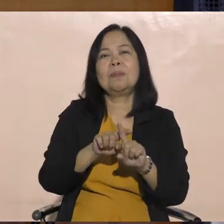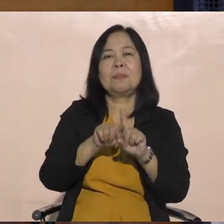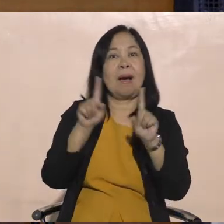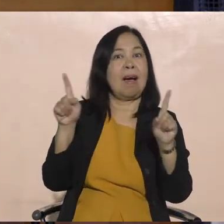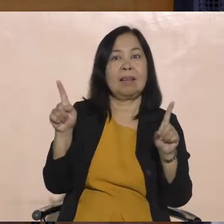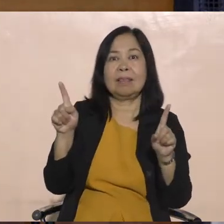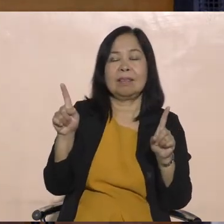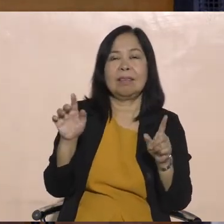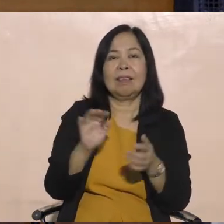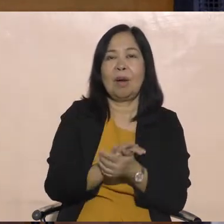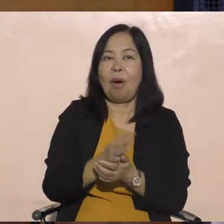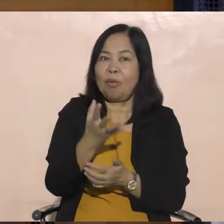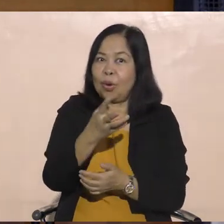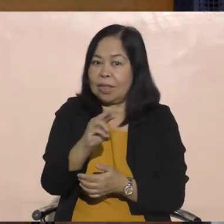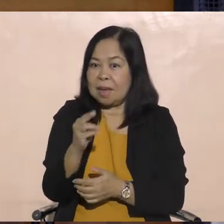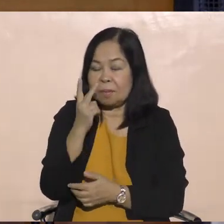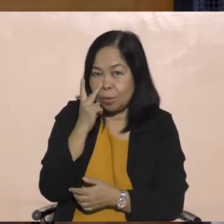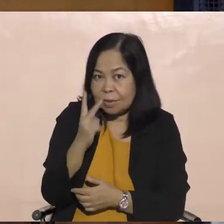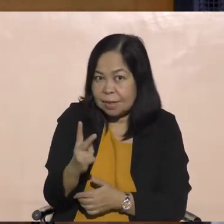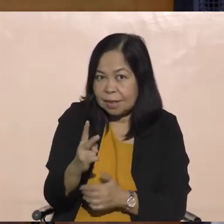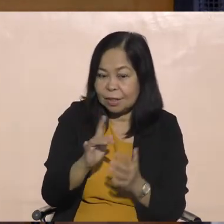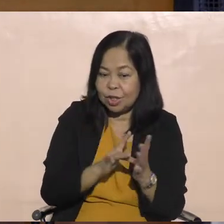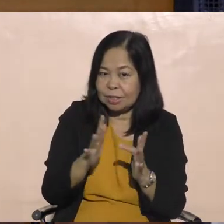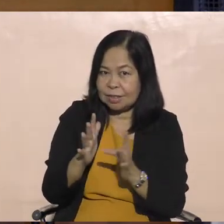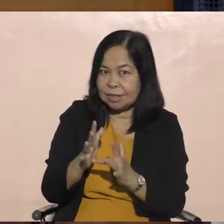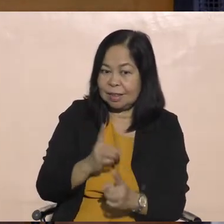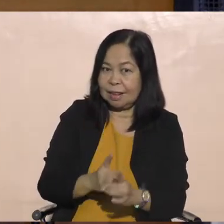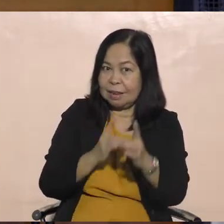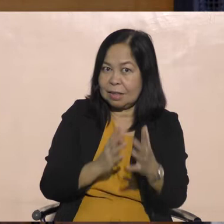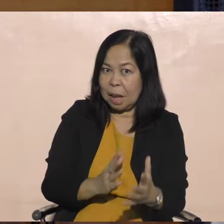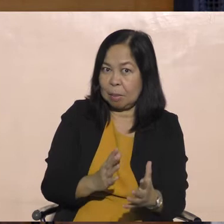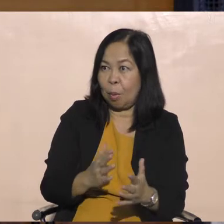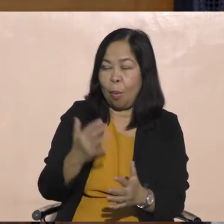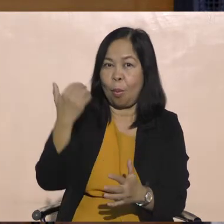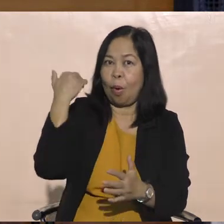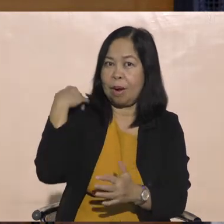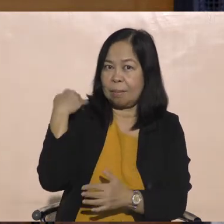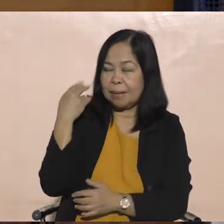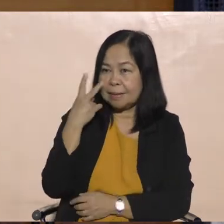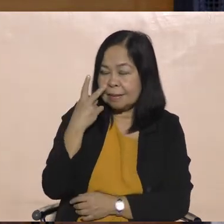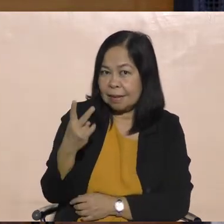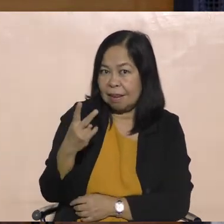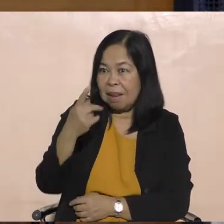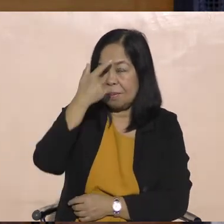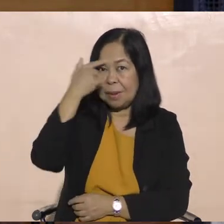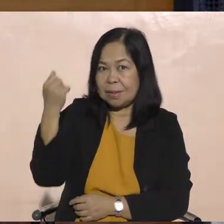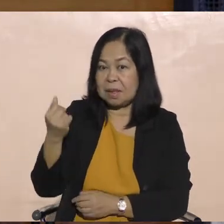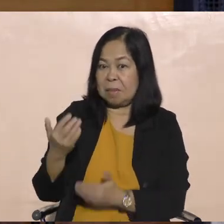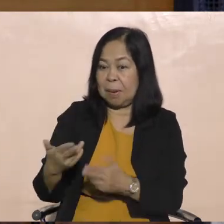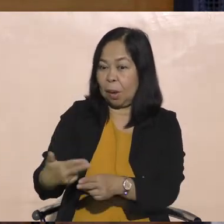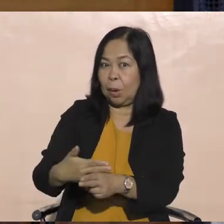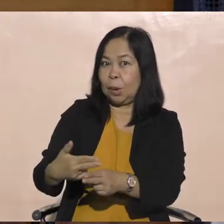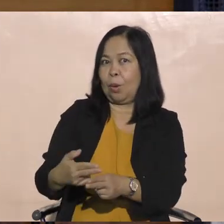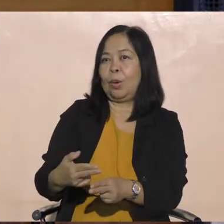what? For them to see Jesus raise a four-day dead body,